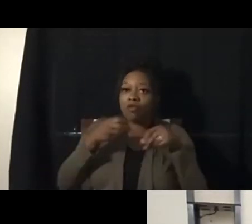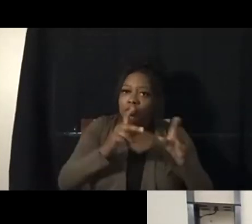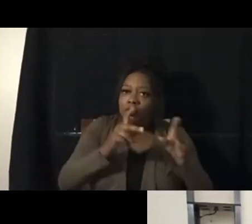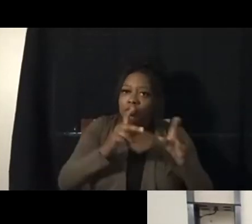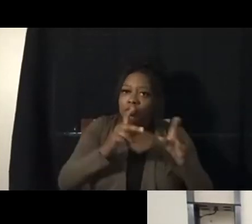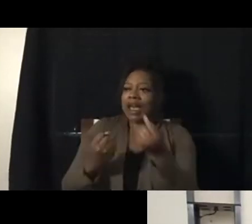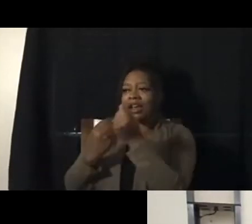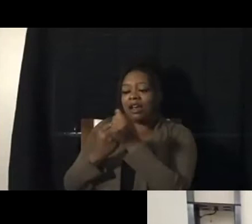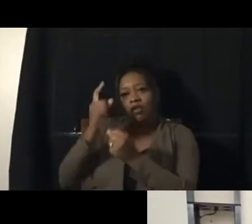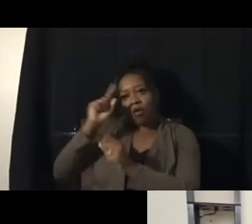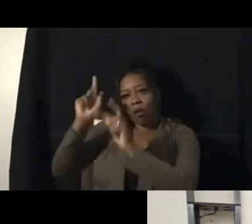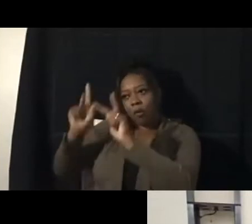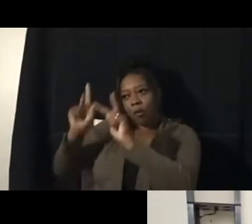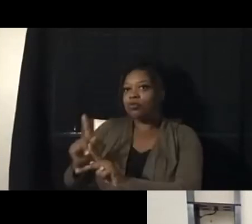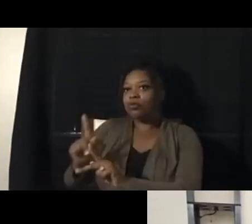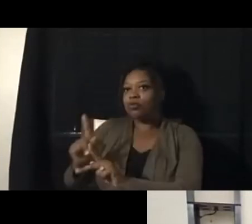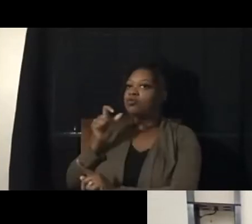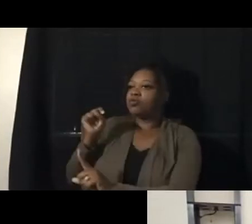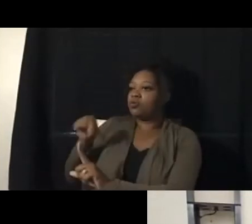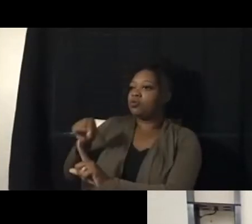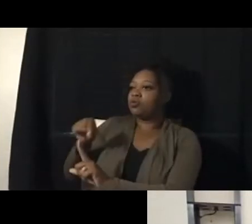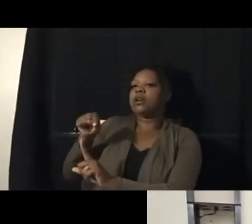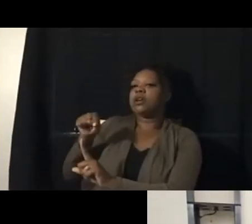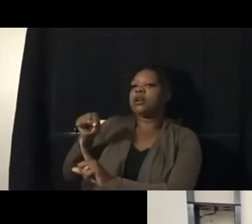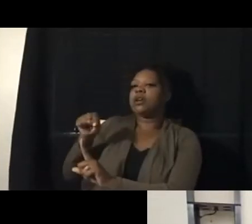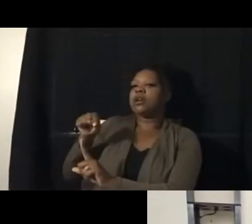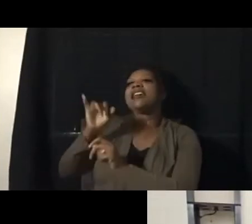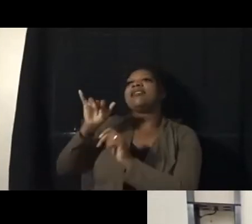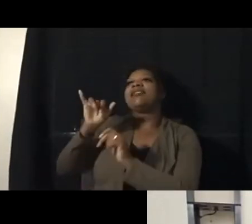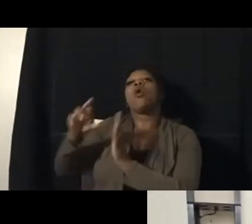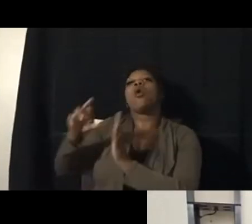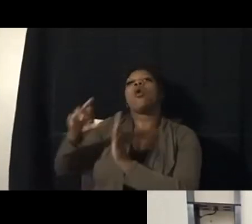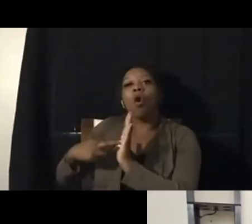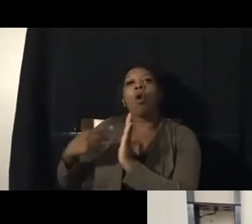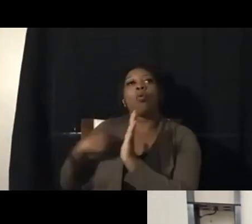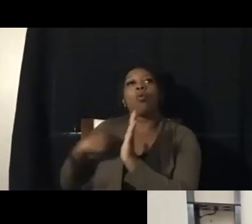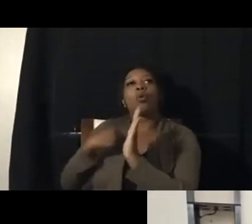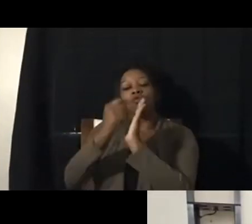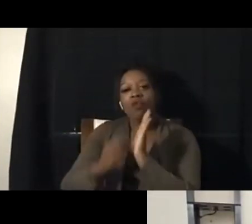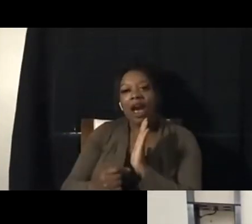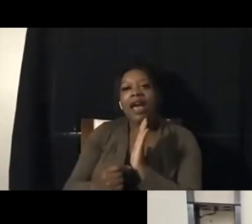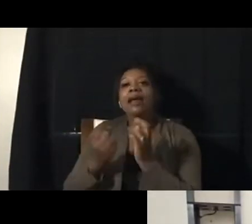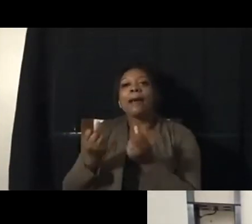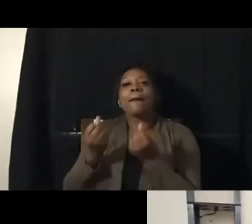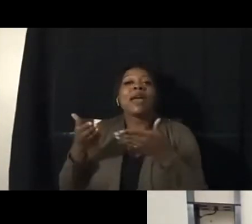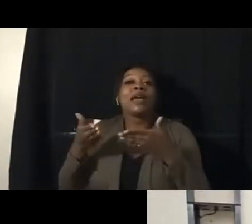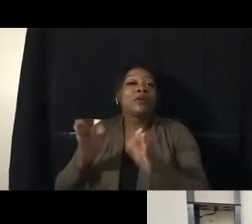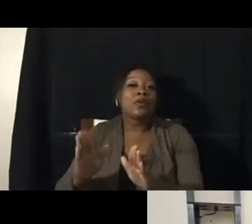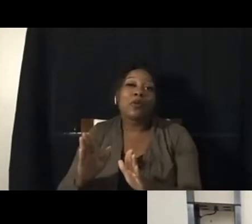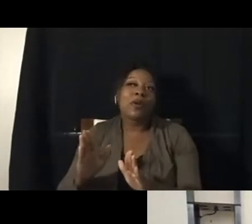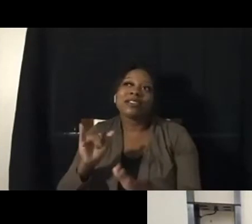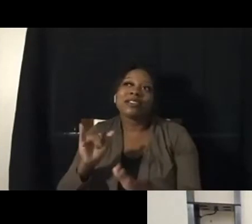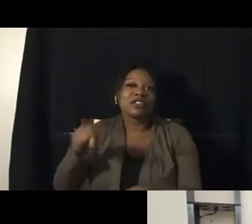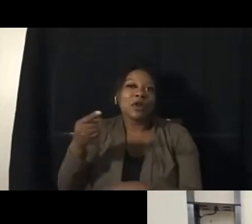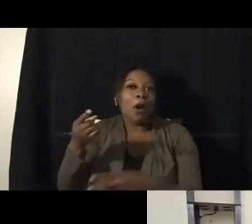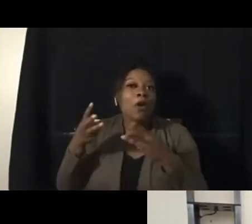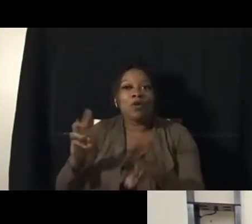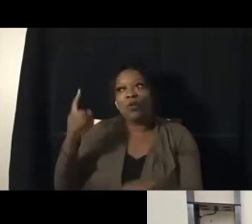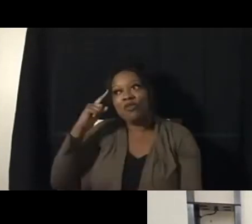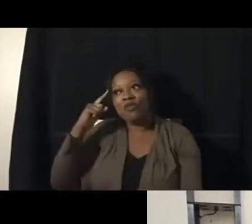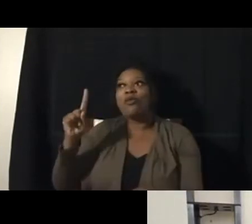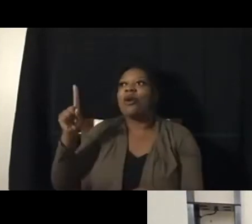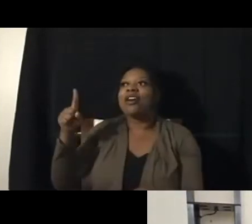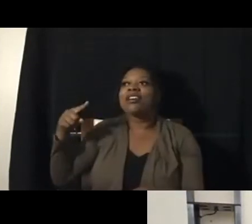in the role that we're writing, you know, because in many ways it is the only way for them to be seen.